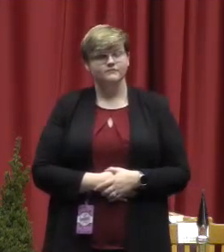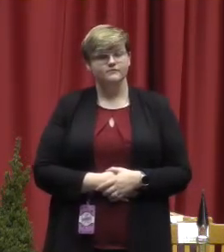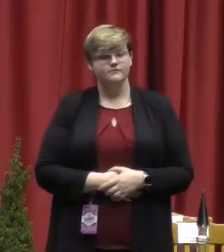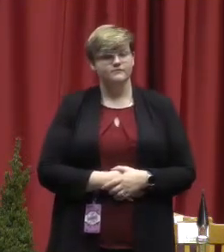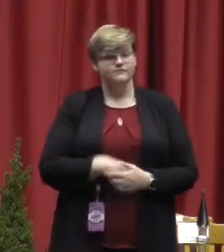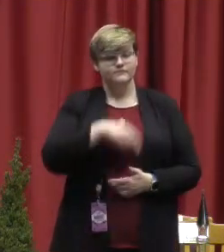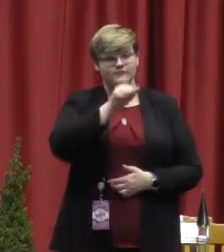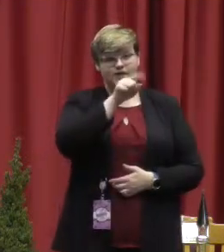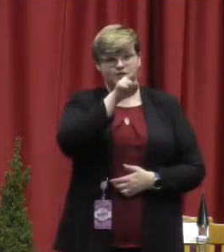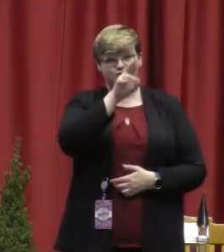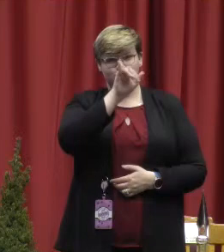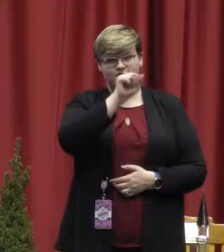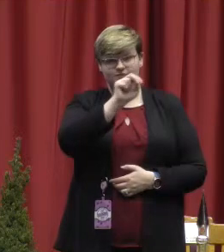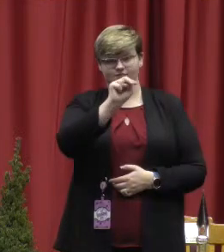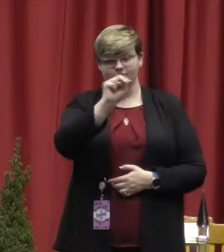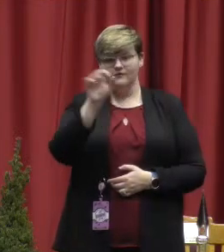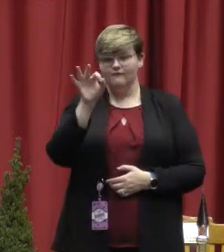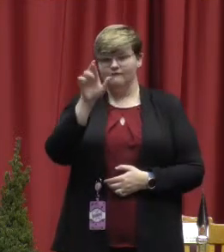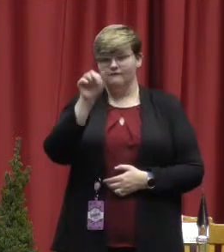Adrian Franco.